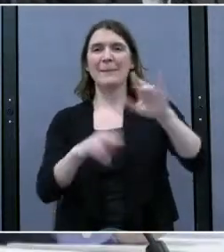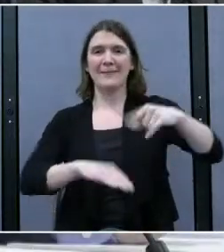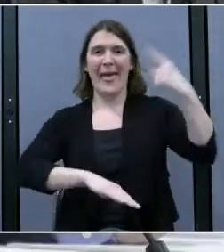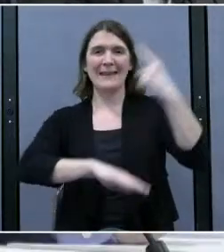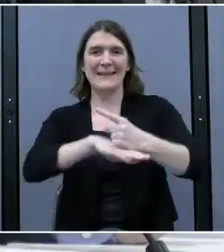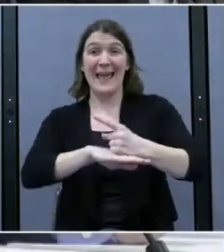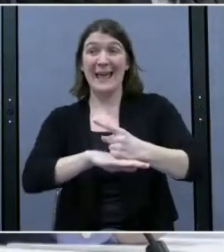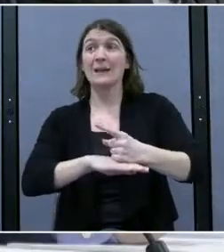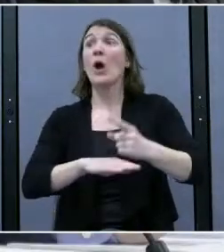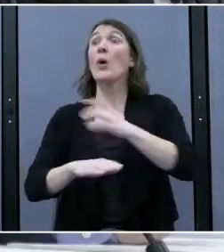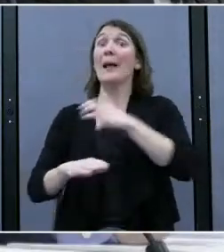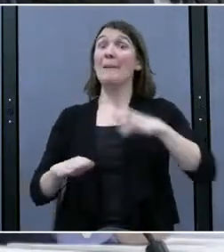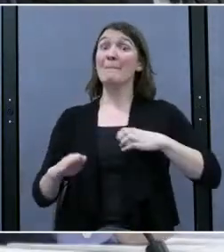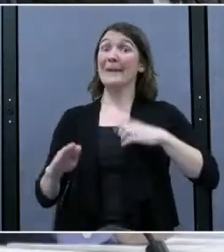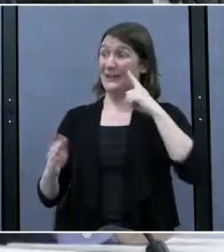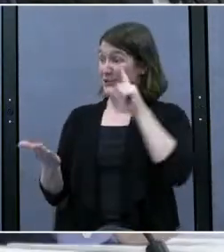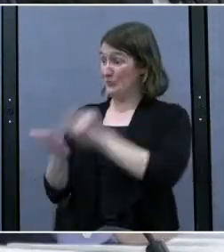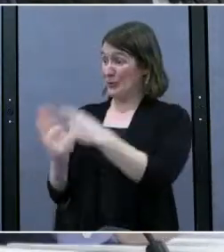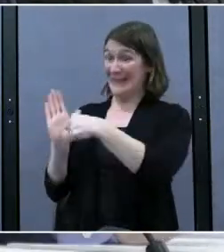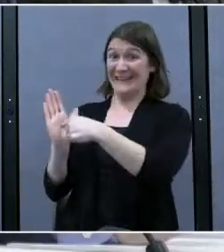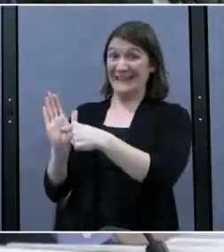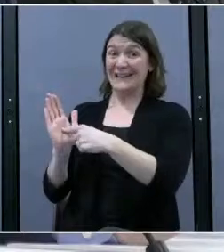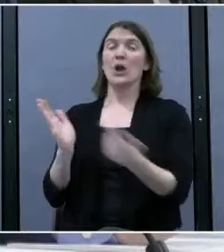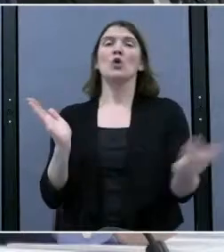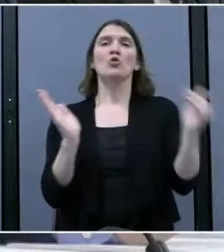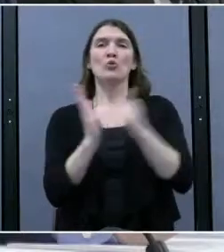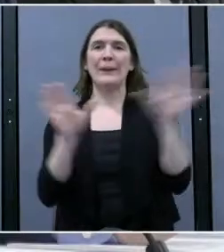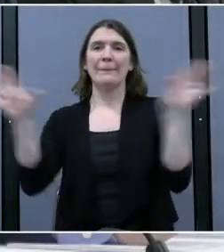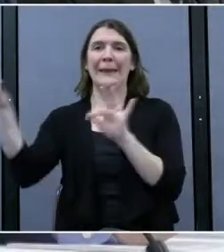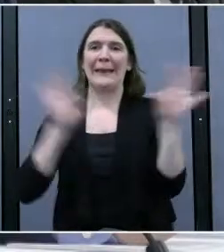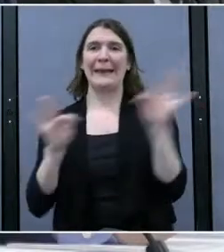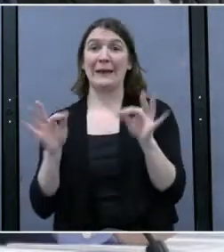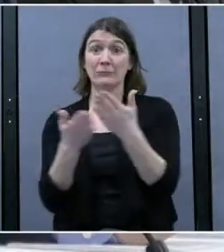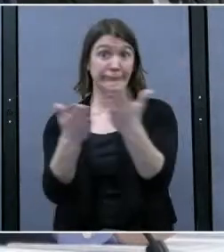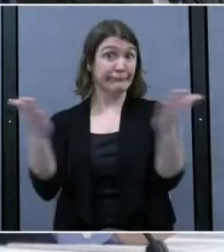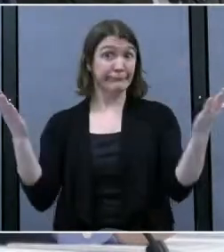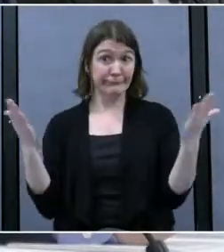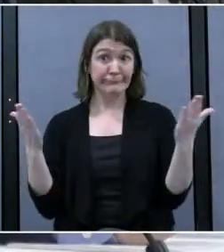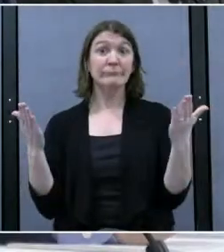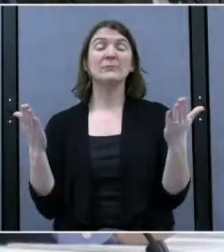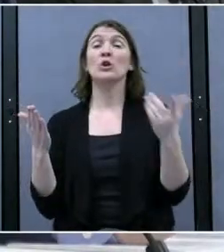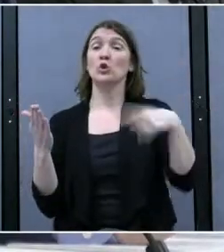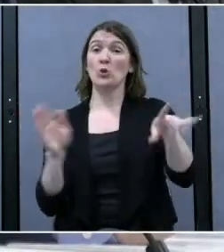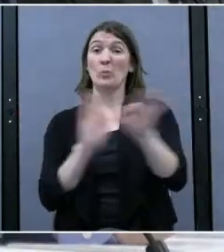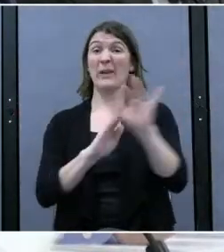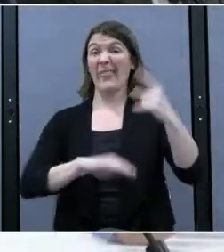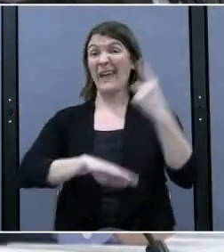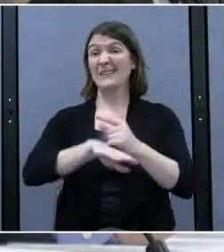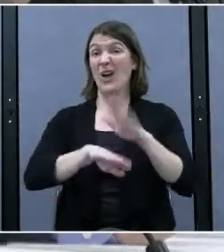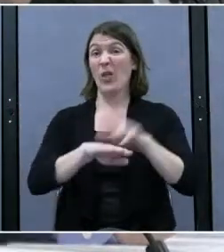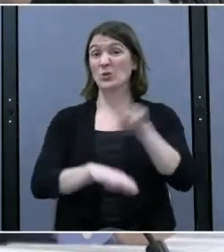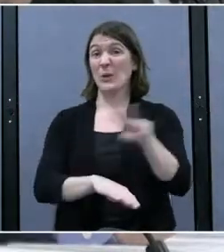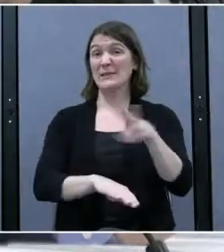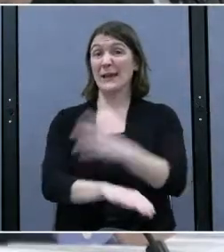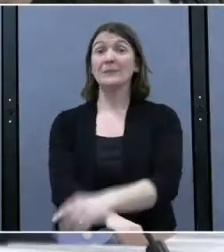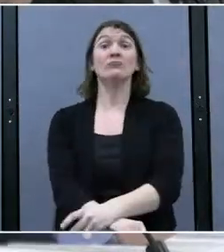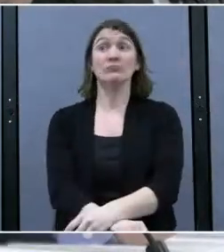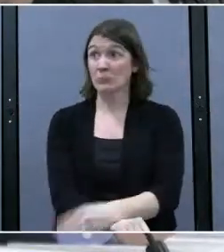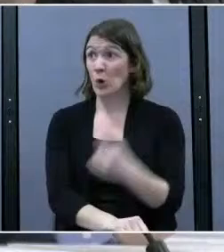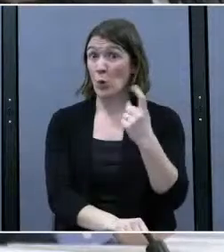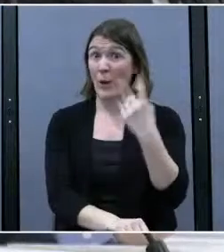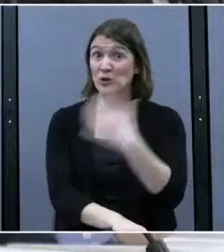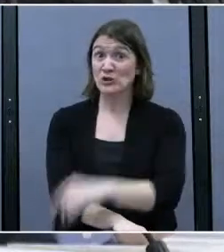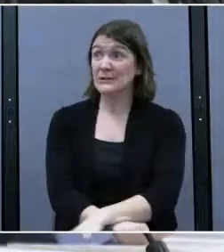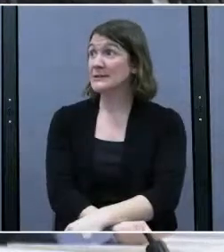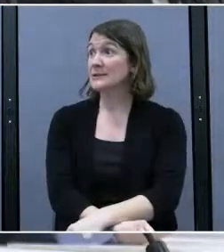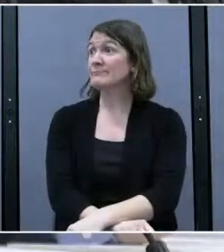So the committee that brought you this report will need to be reformed, and those members will be elected from the town meeting. Questions about